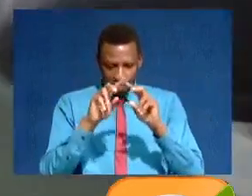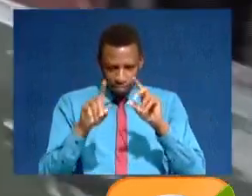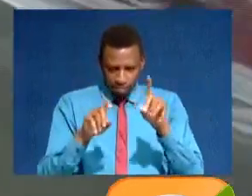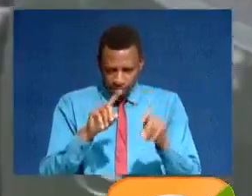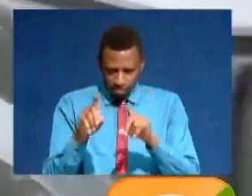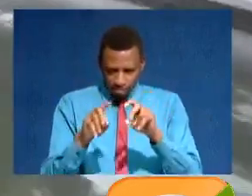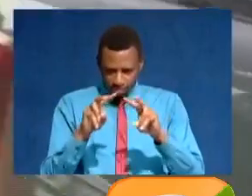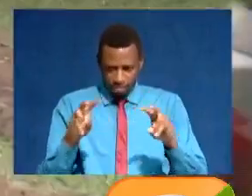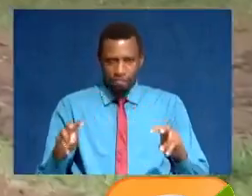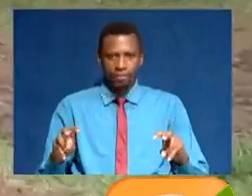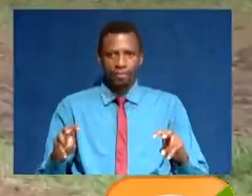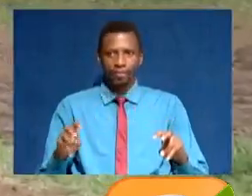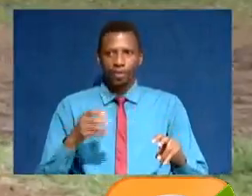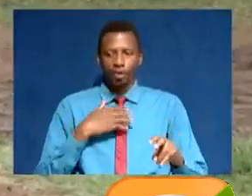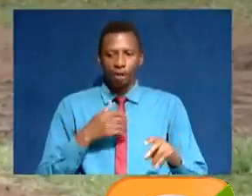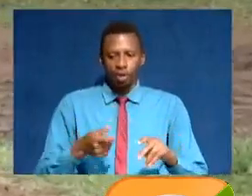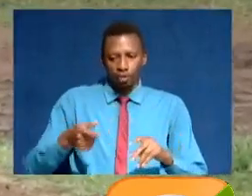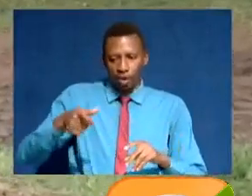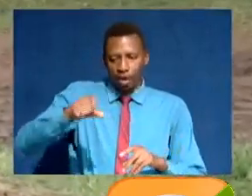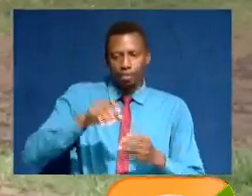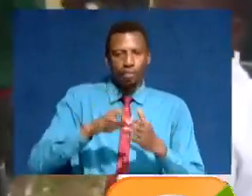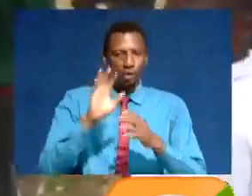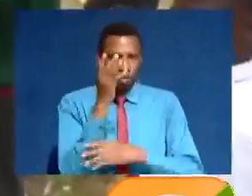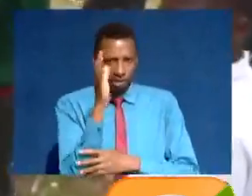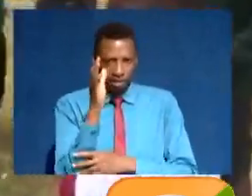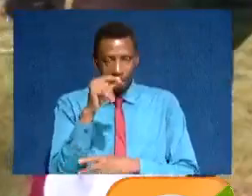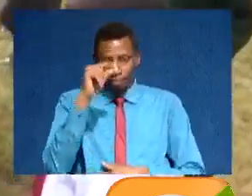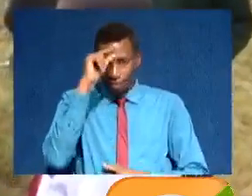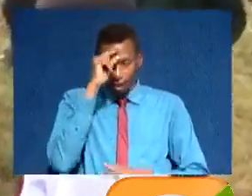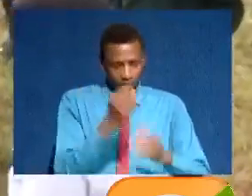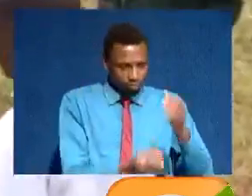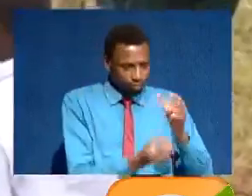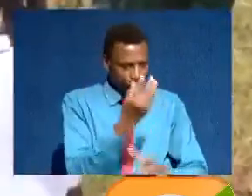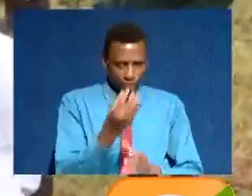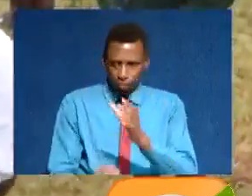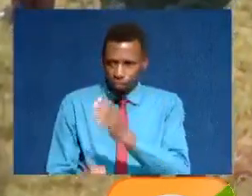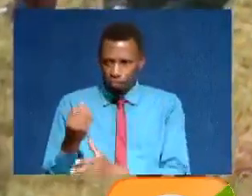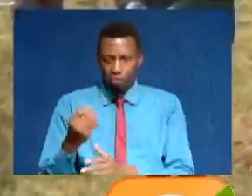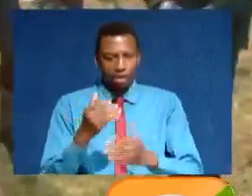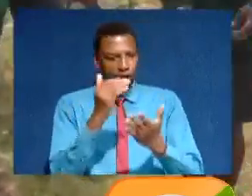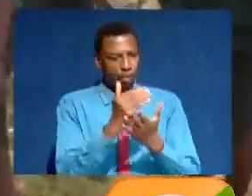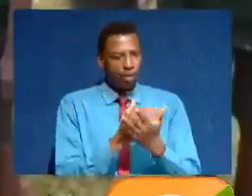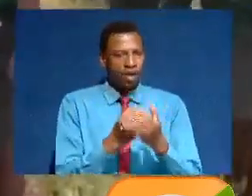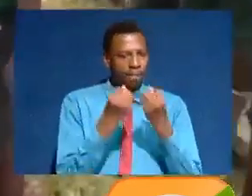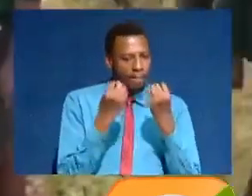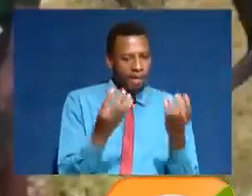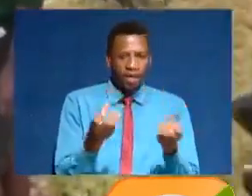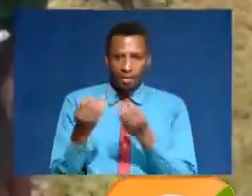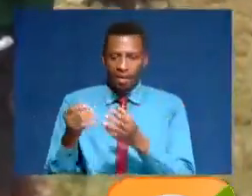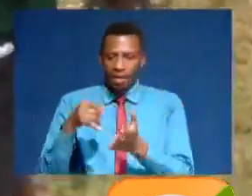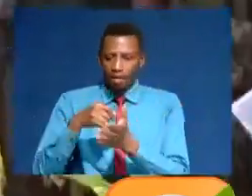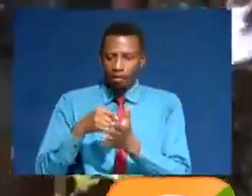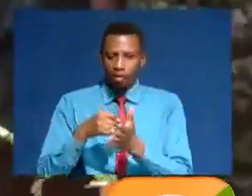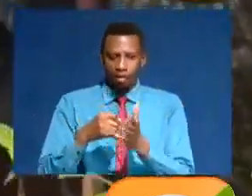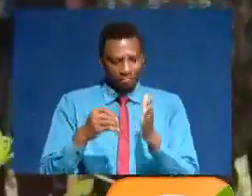In a drive to increase the area under forest, the government launched various initiatives, including the gazettement of Mazingira